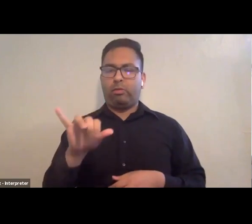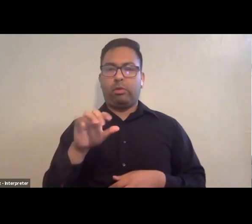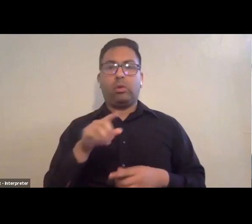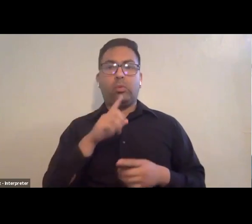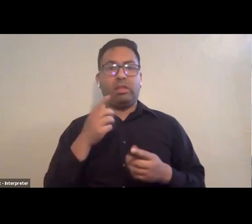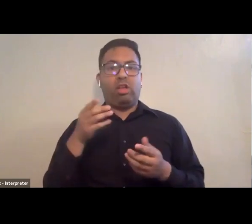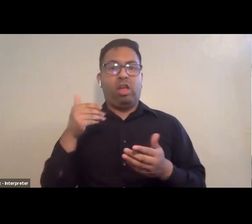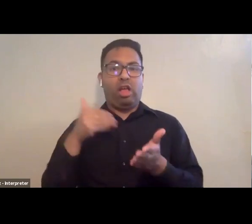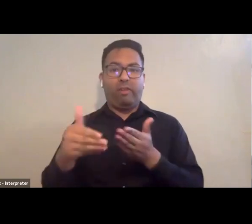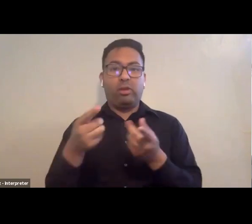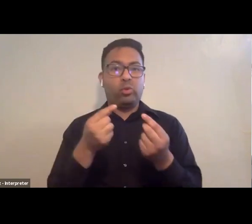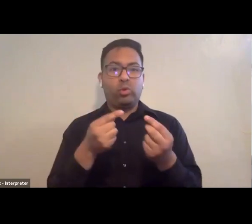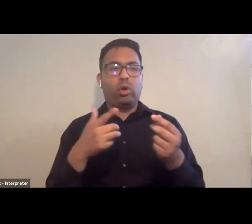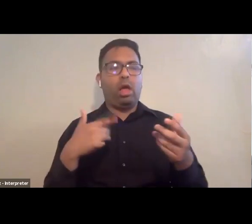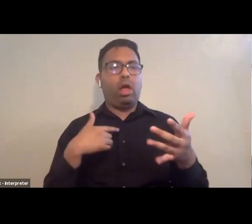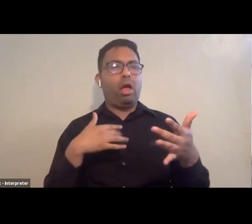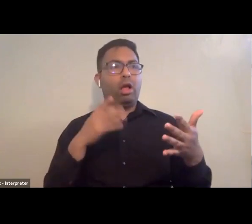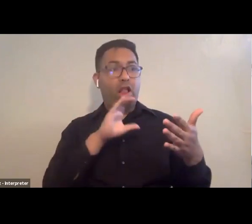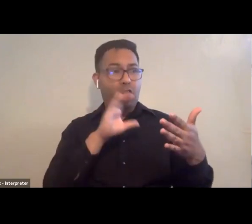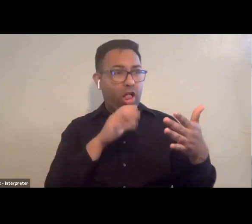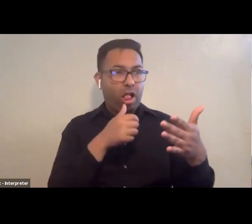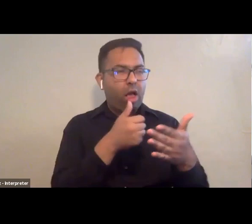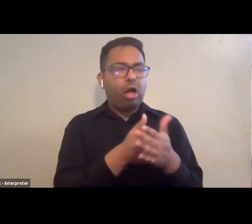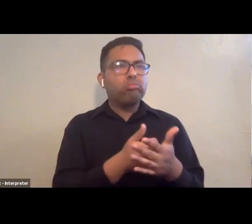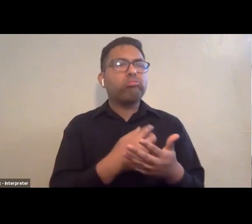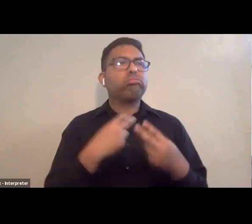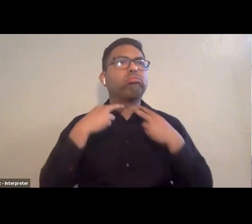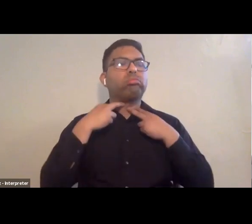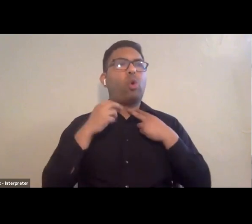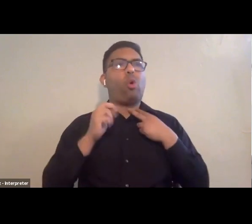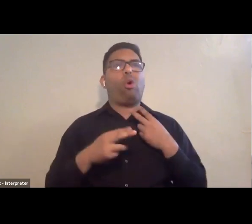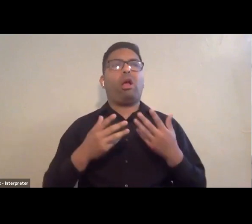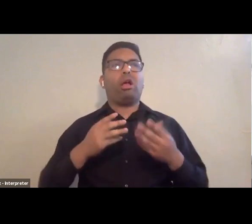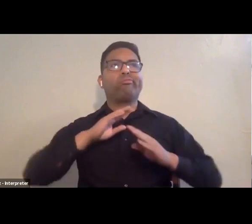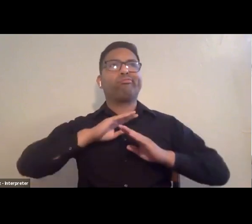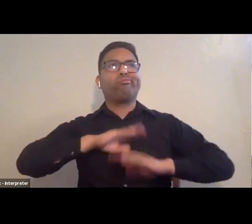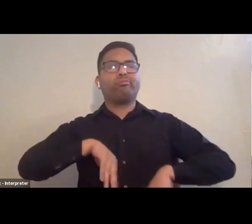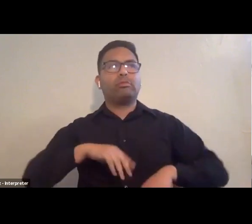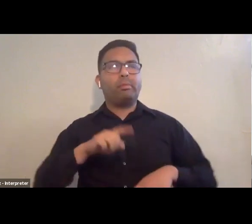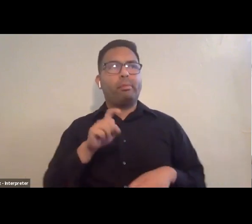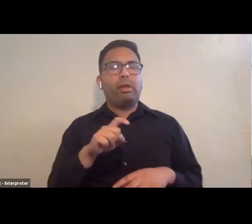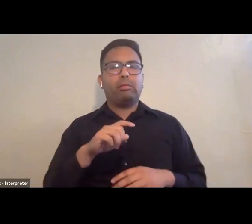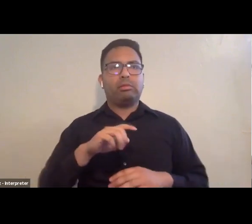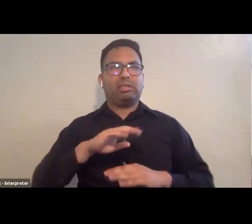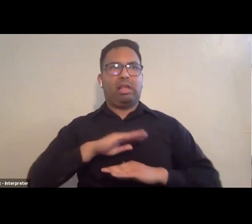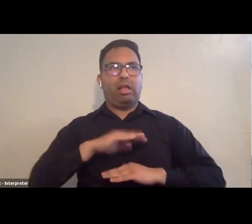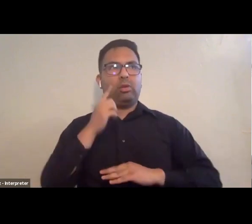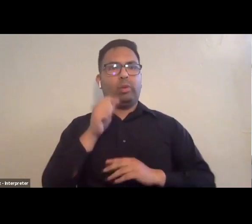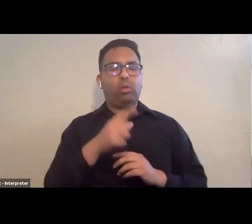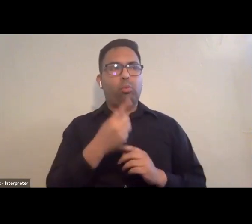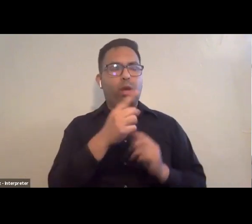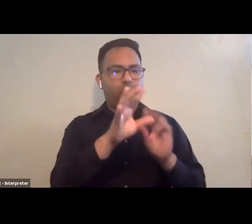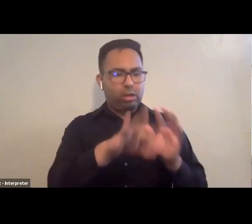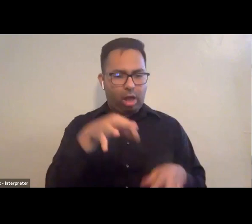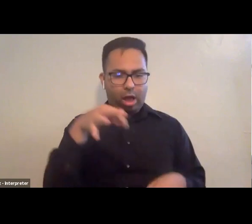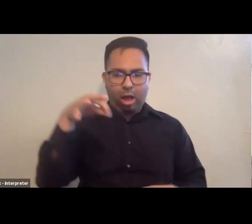hit brick walls or end up having to be satisfied with an occasional unexpected discovery of a single